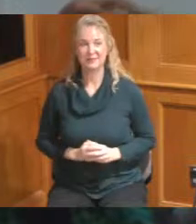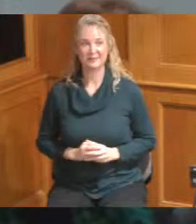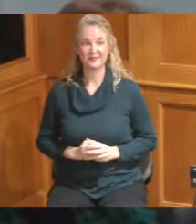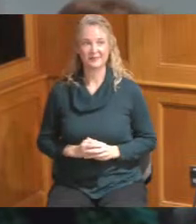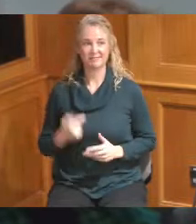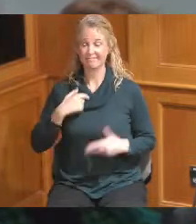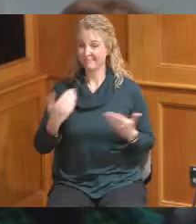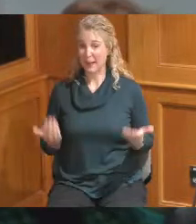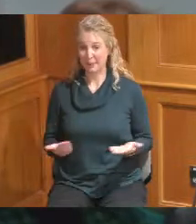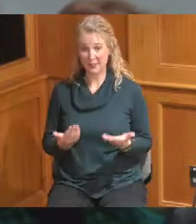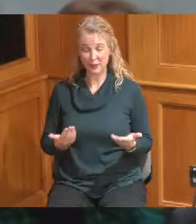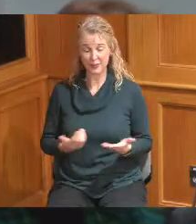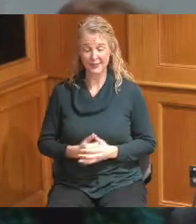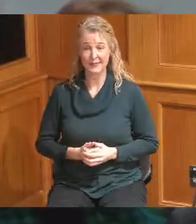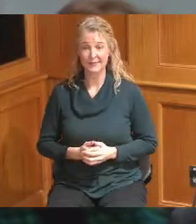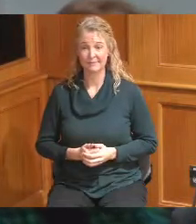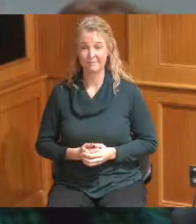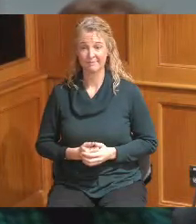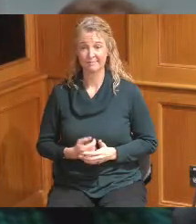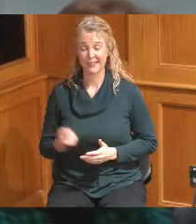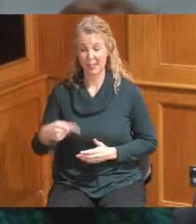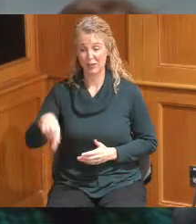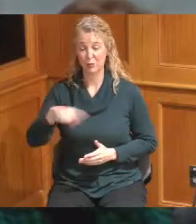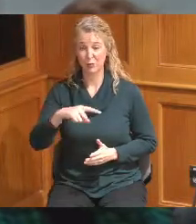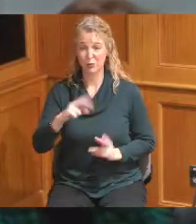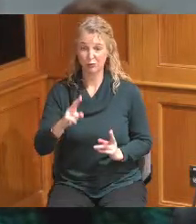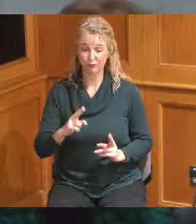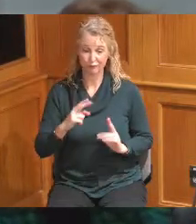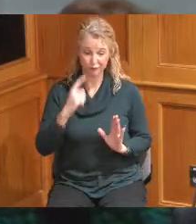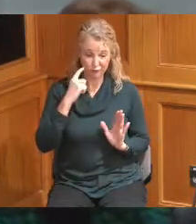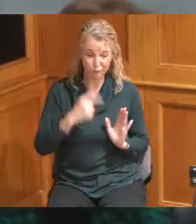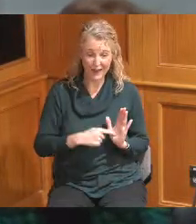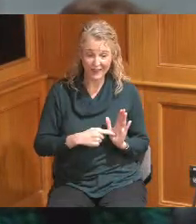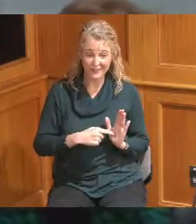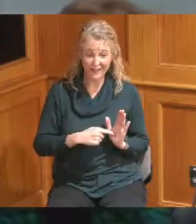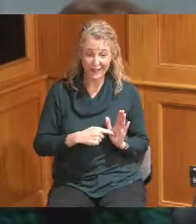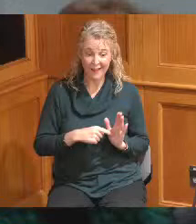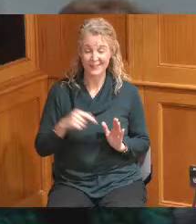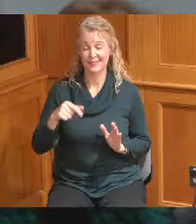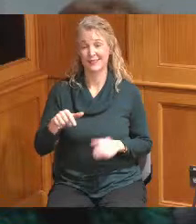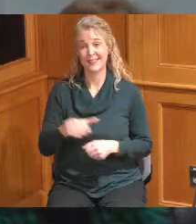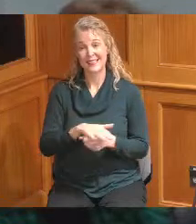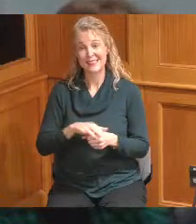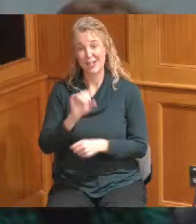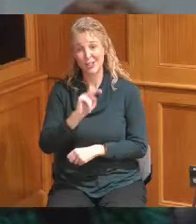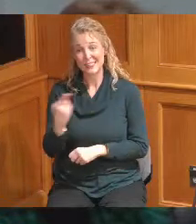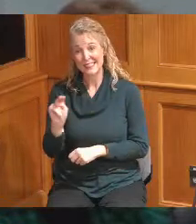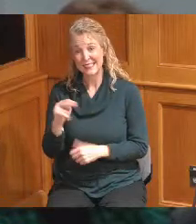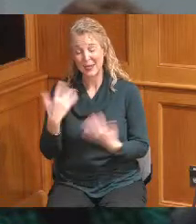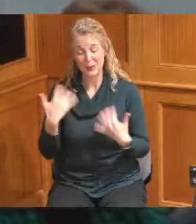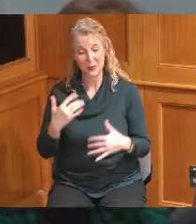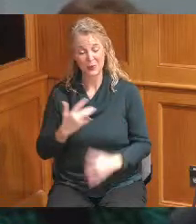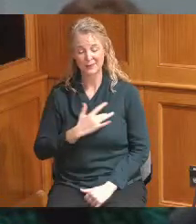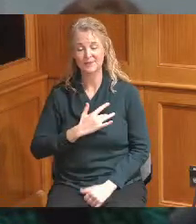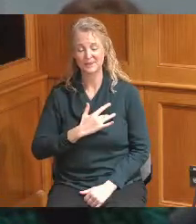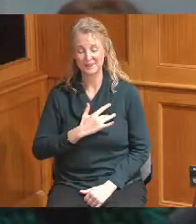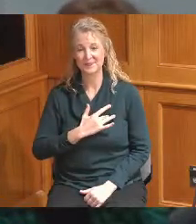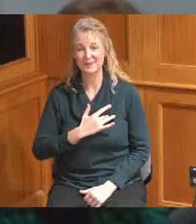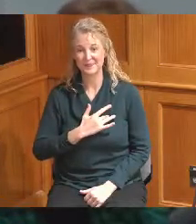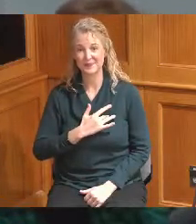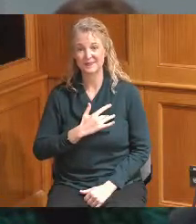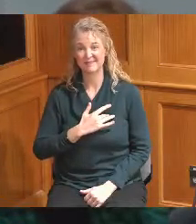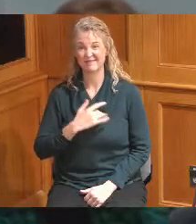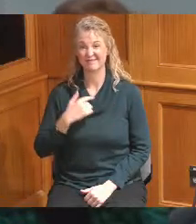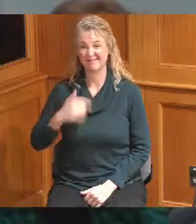To be here, to be recognized by Cincinnati is a big deal. Coming